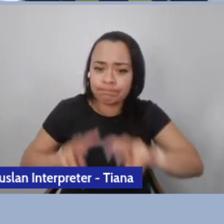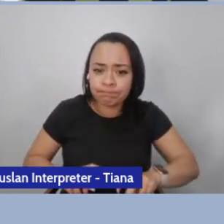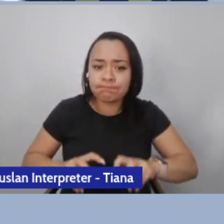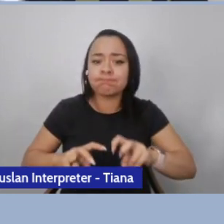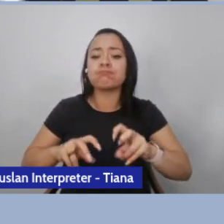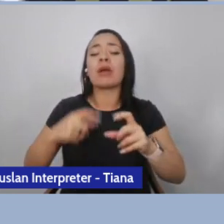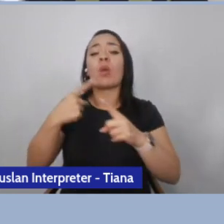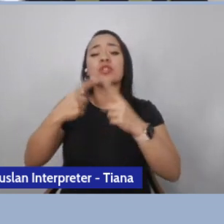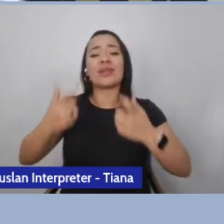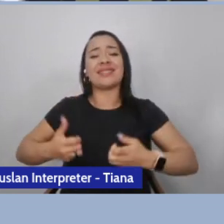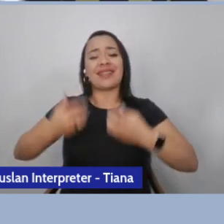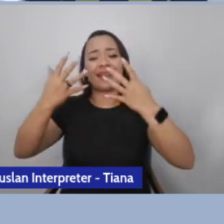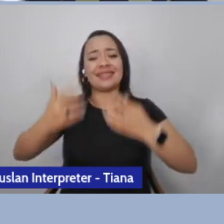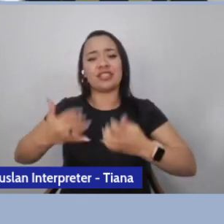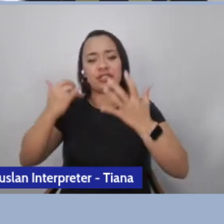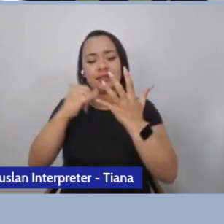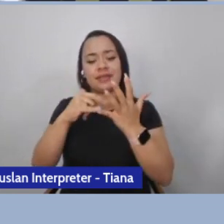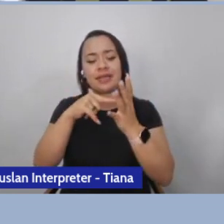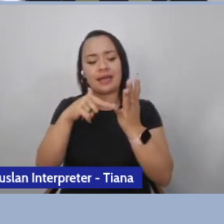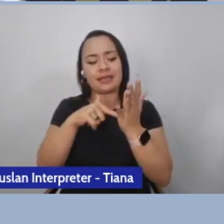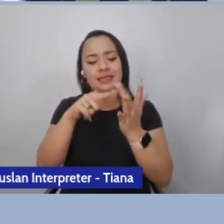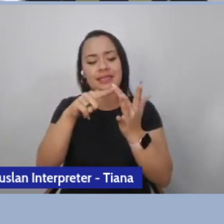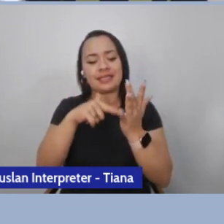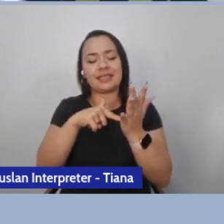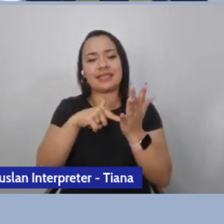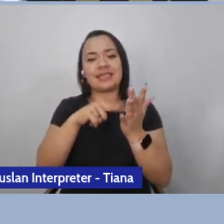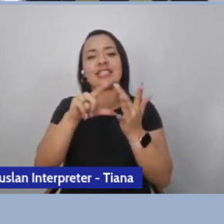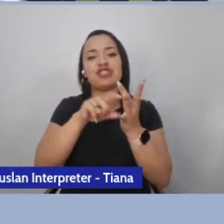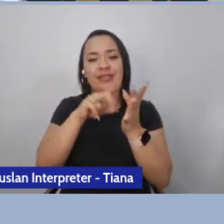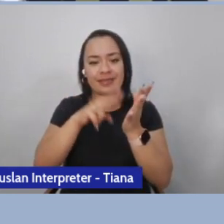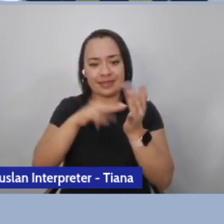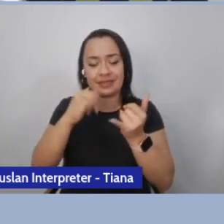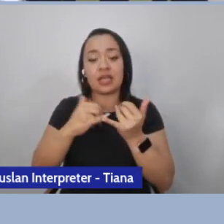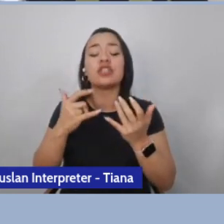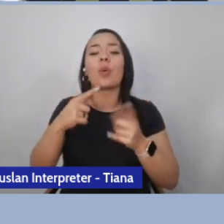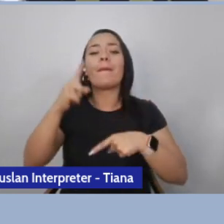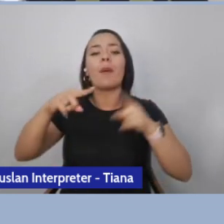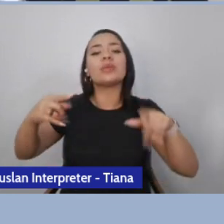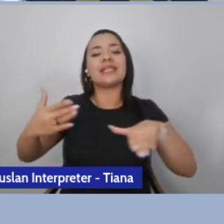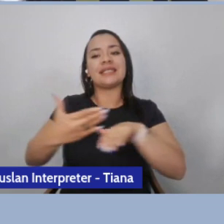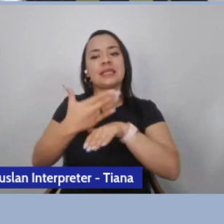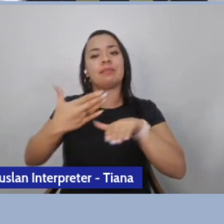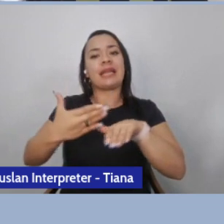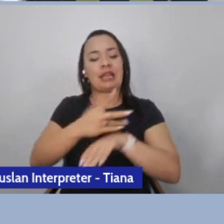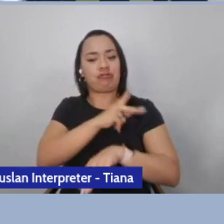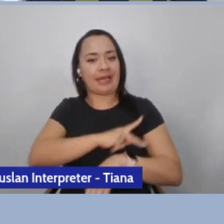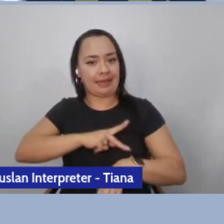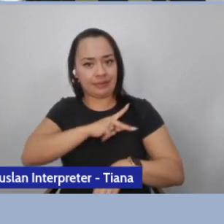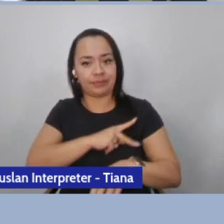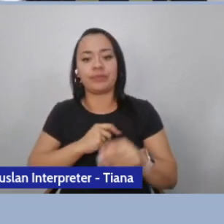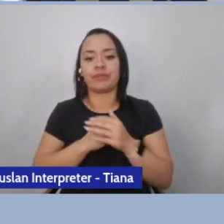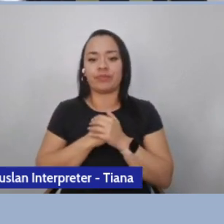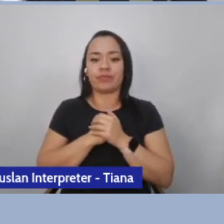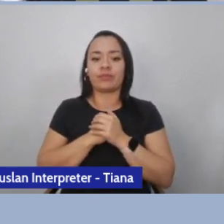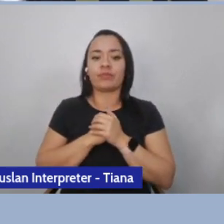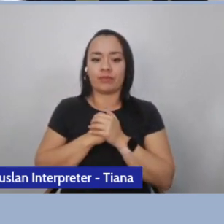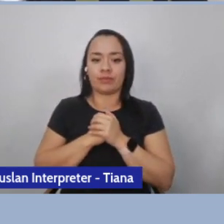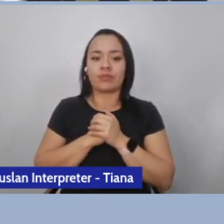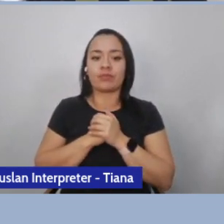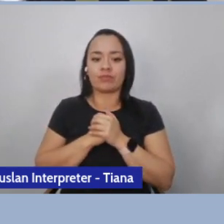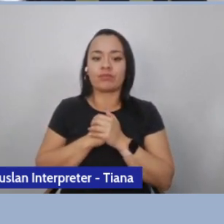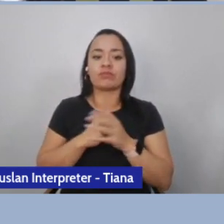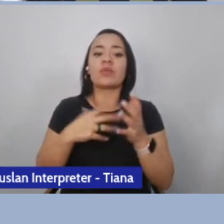statisticians. So we're very much multidisciplinary. In addition to the chief investigators and the